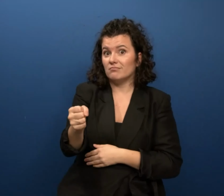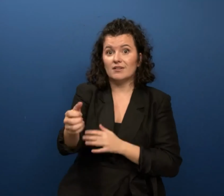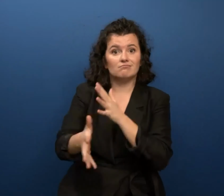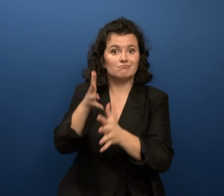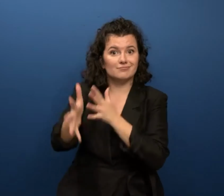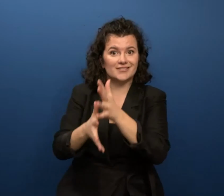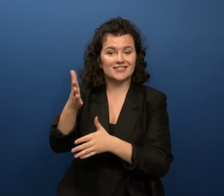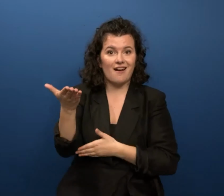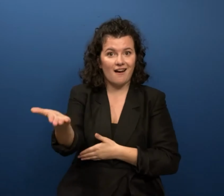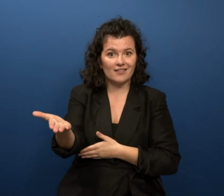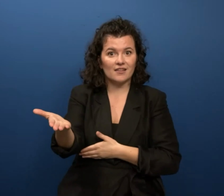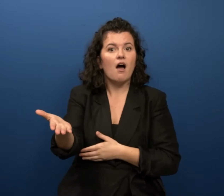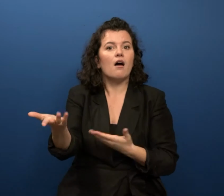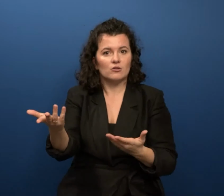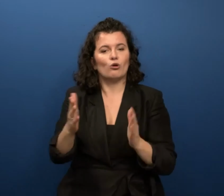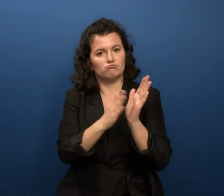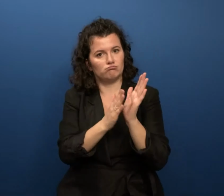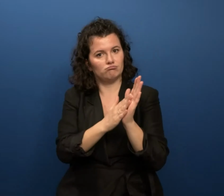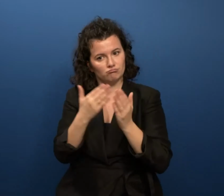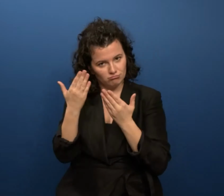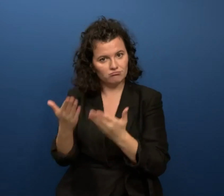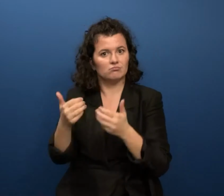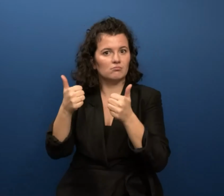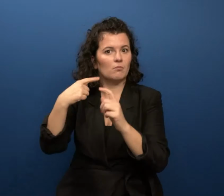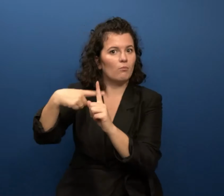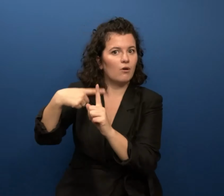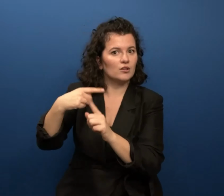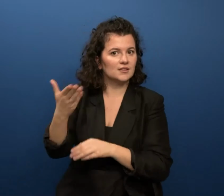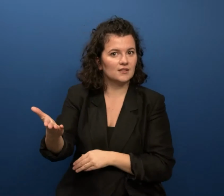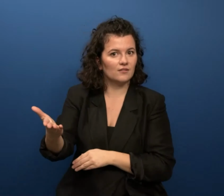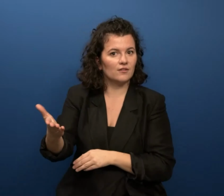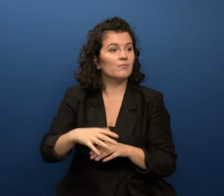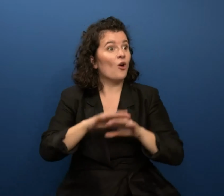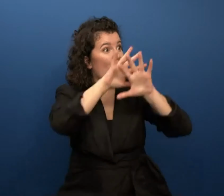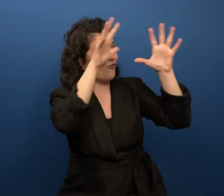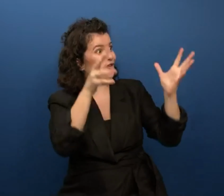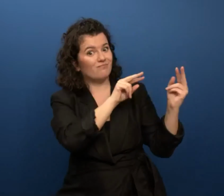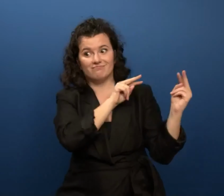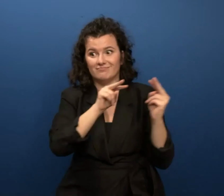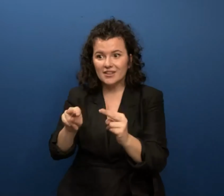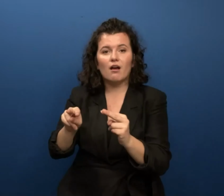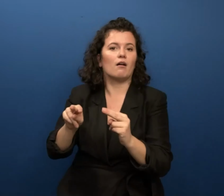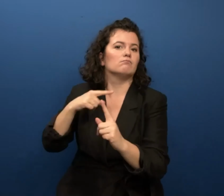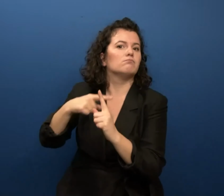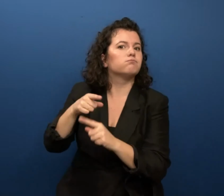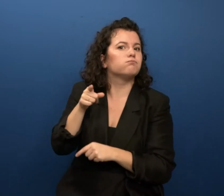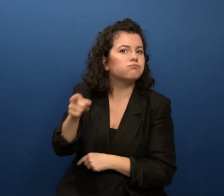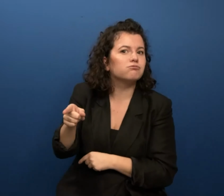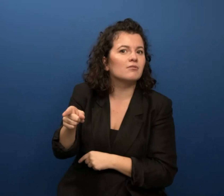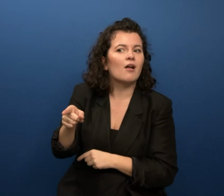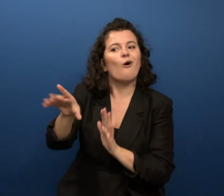So I want to congratulate MRG, because this is the first thing, if all the world could emulate this one and going forward, because if we